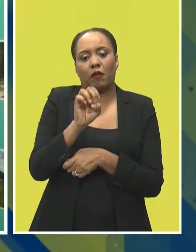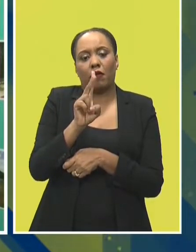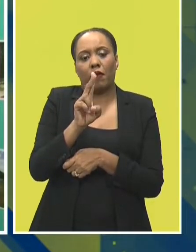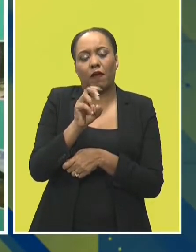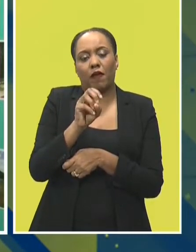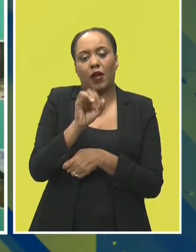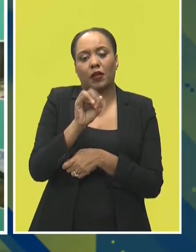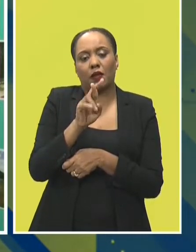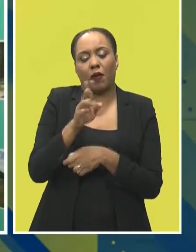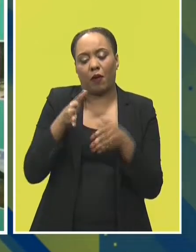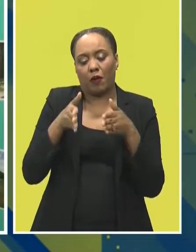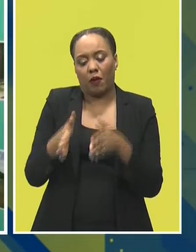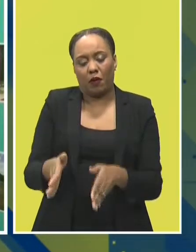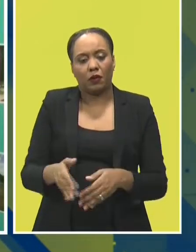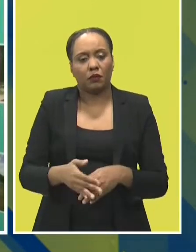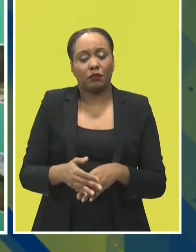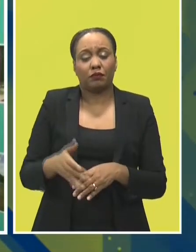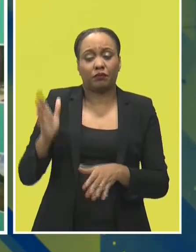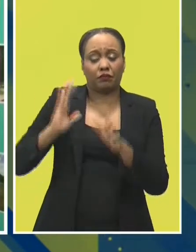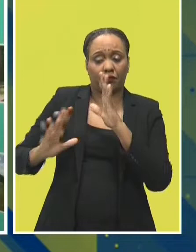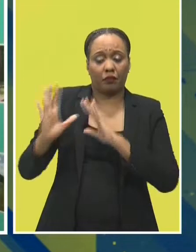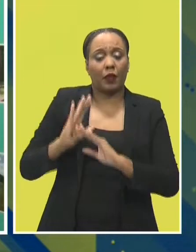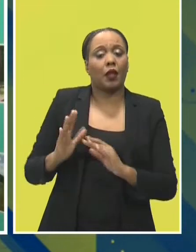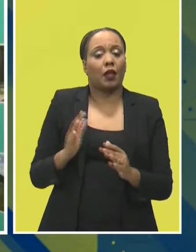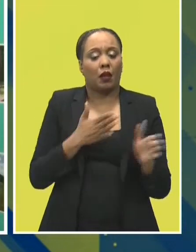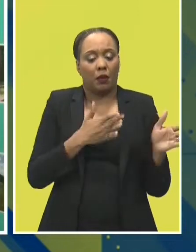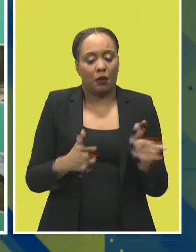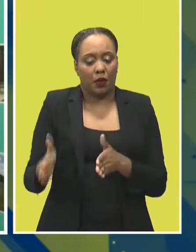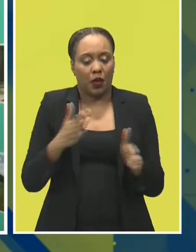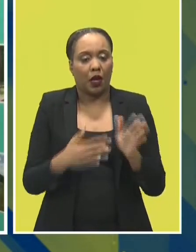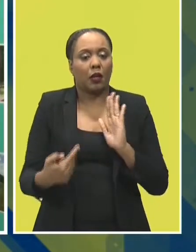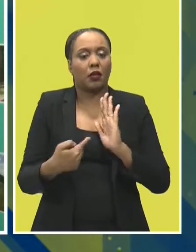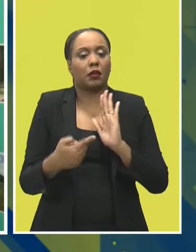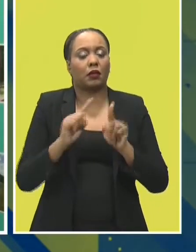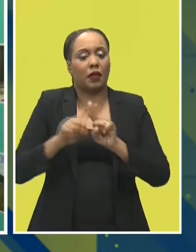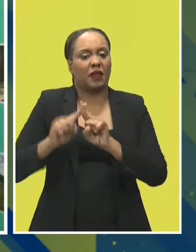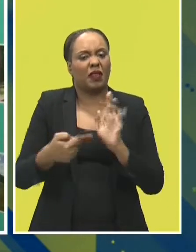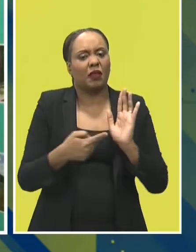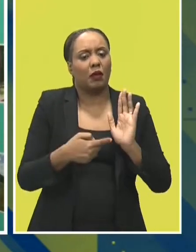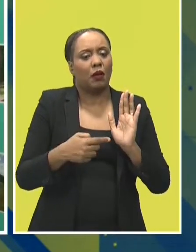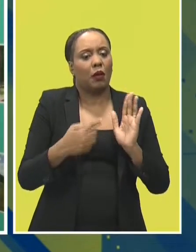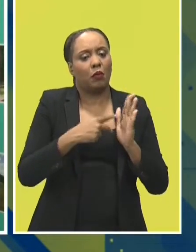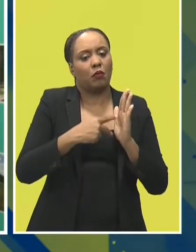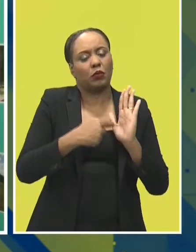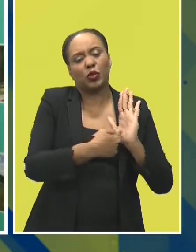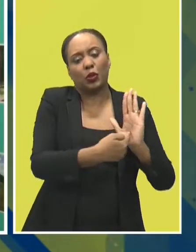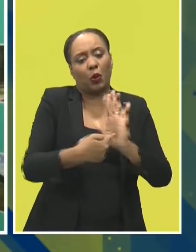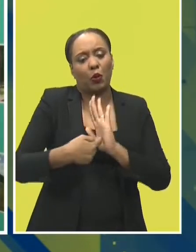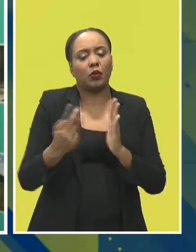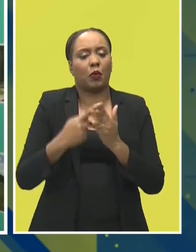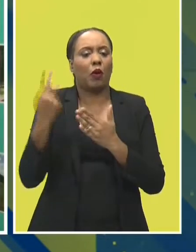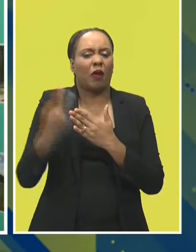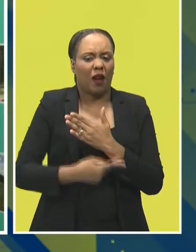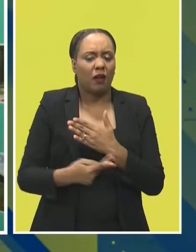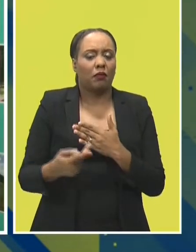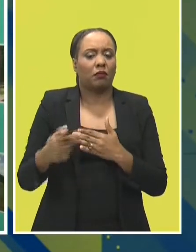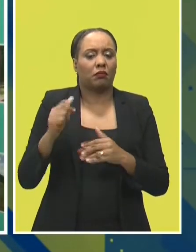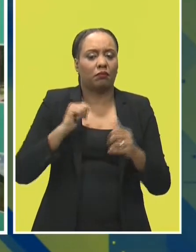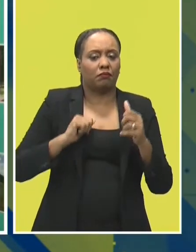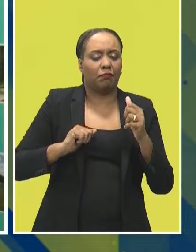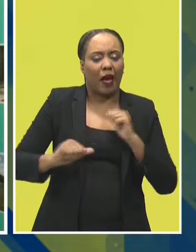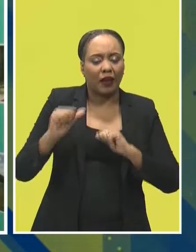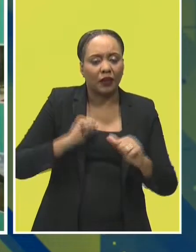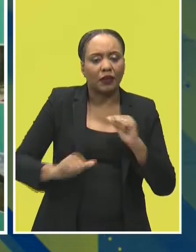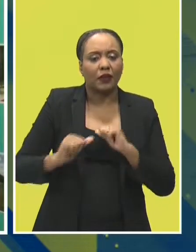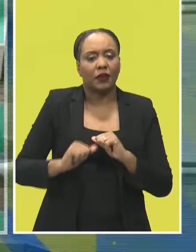number of shows to highlight the school and to bring music and entertainment to